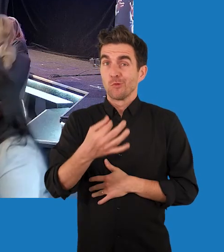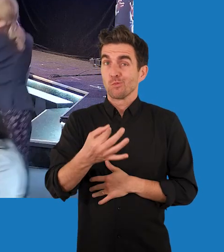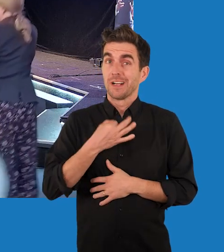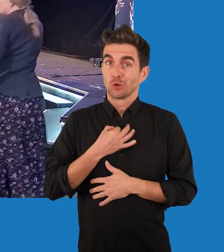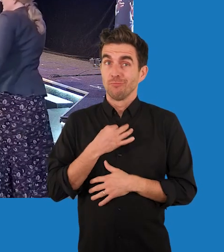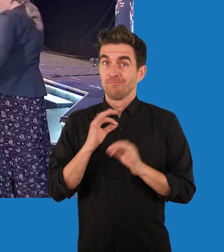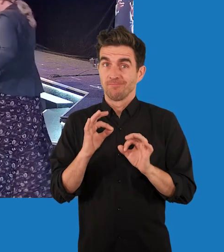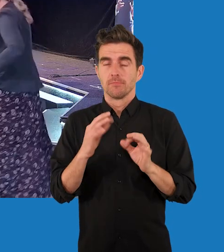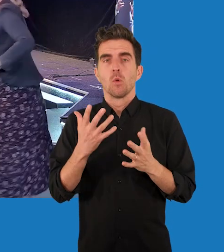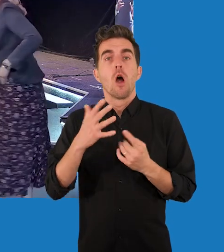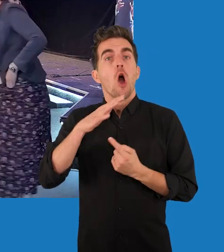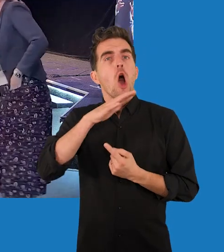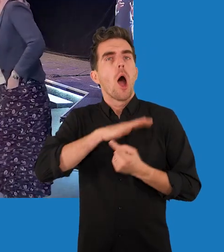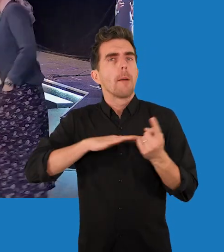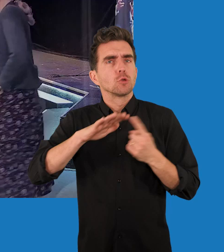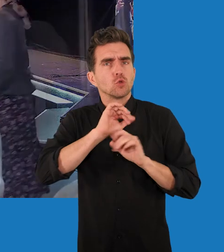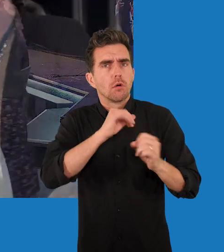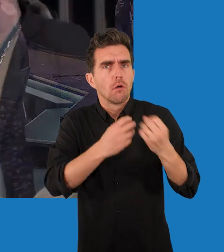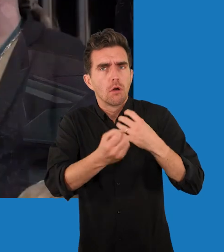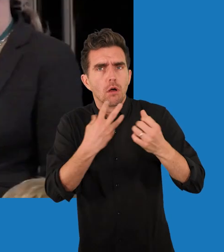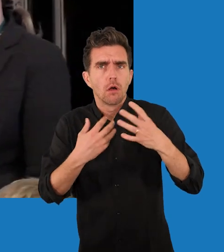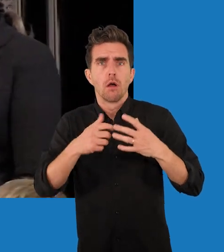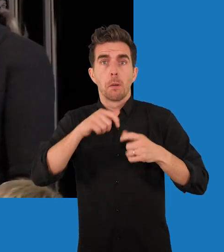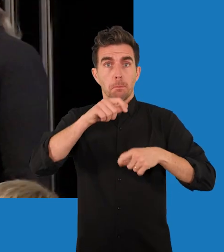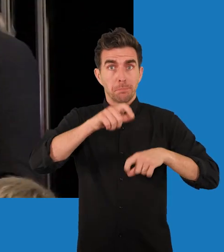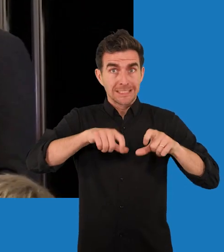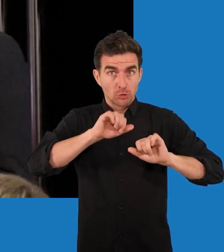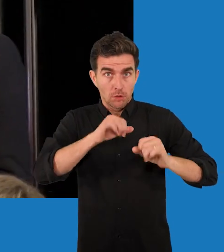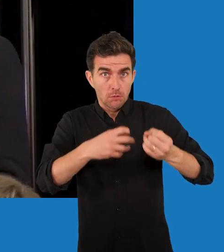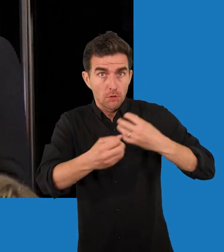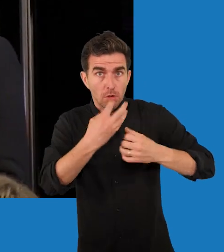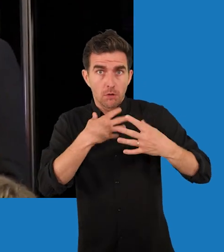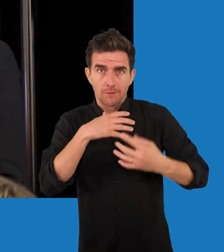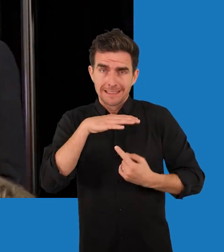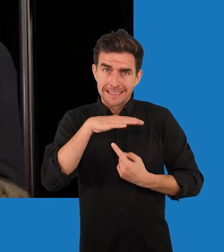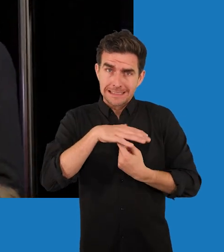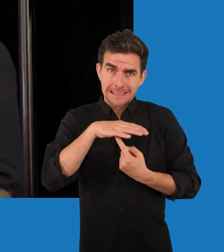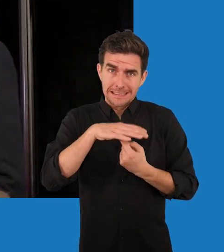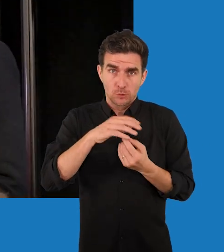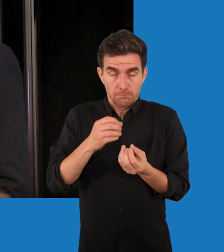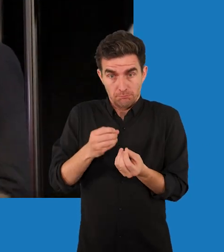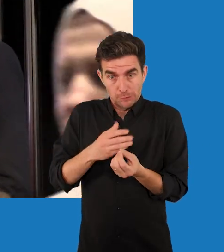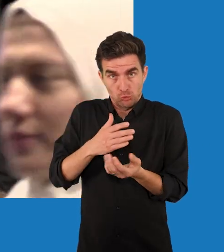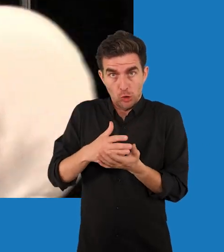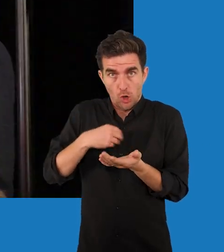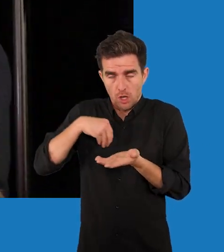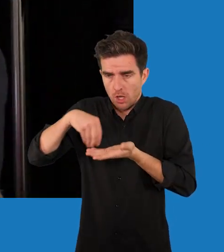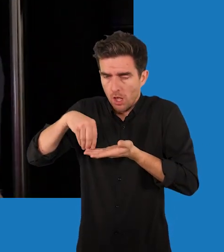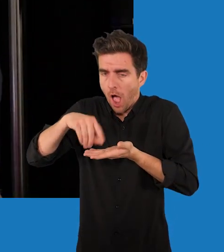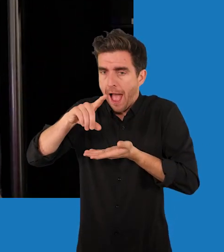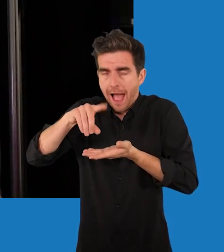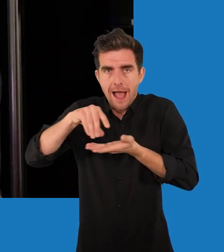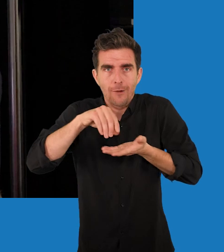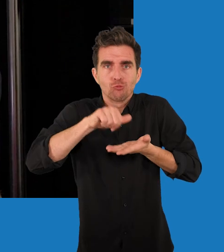Yes, thank you, and great question. So community voice and patient voice is absolutely essential to make sure we spend our money in the right